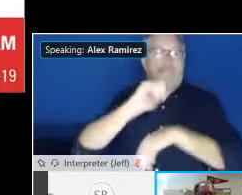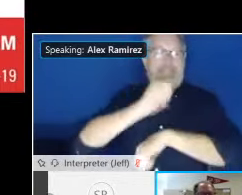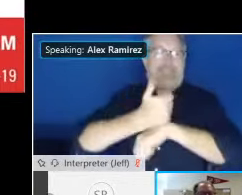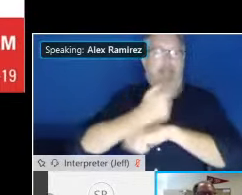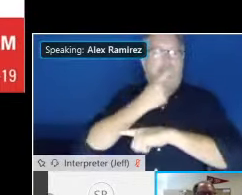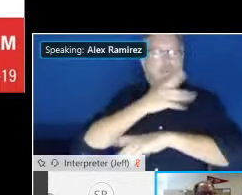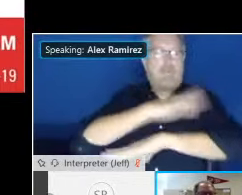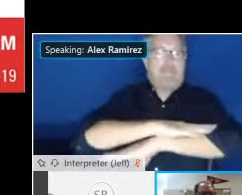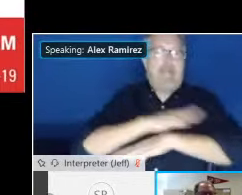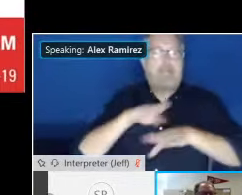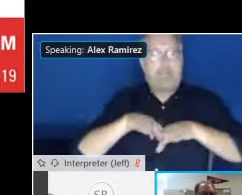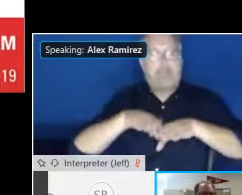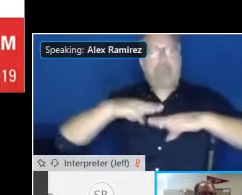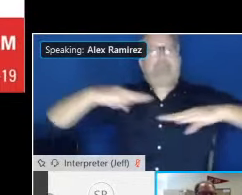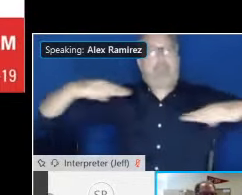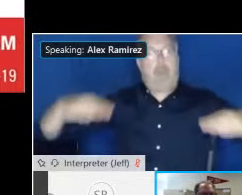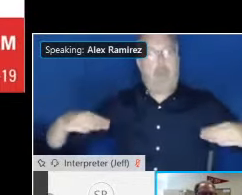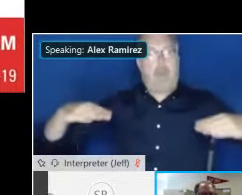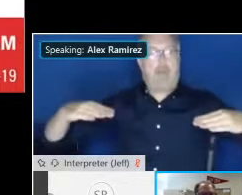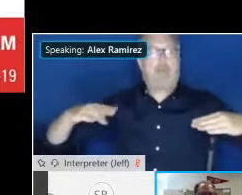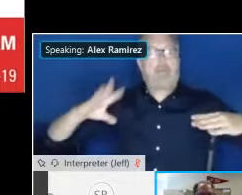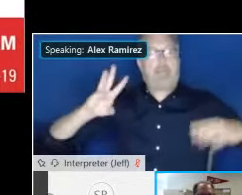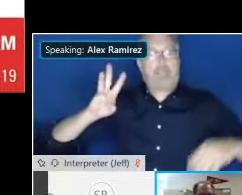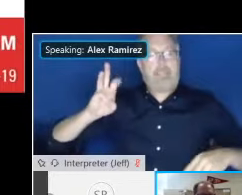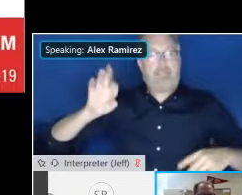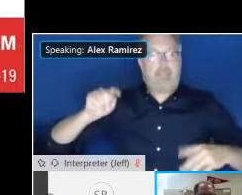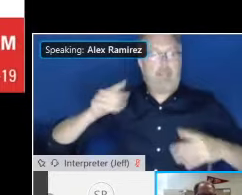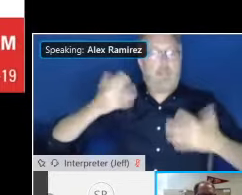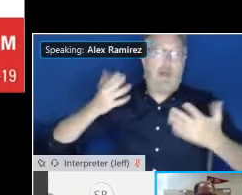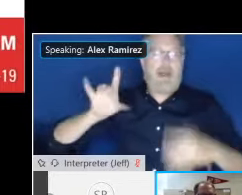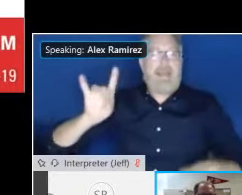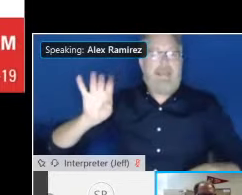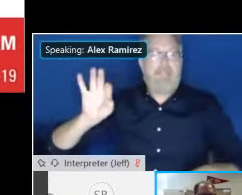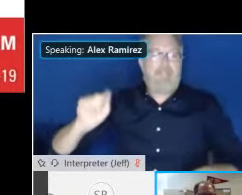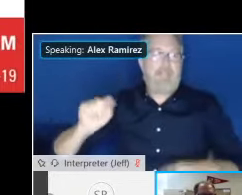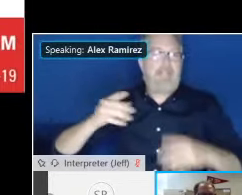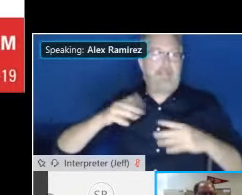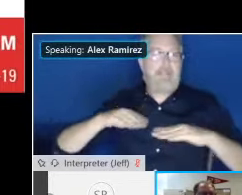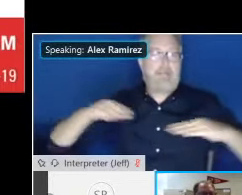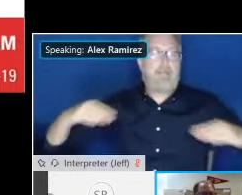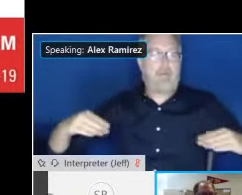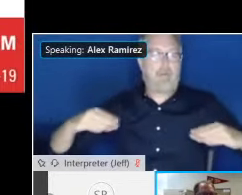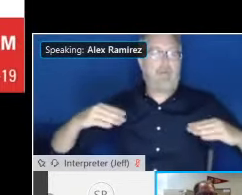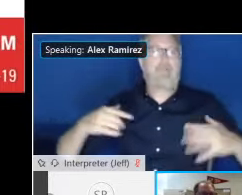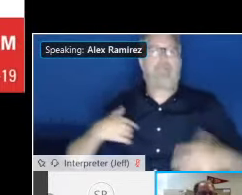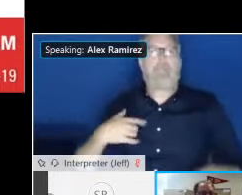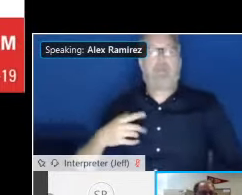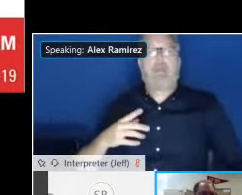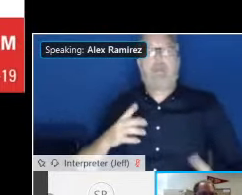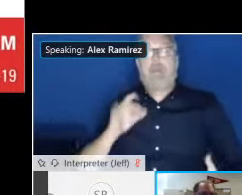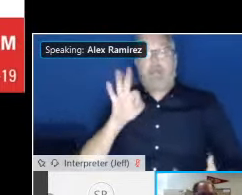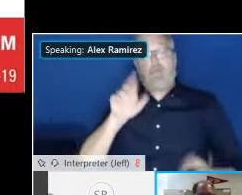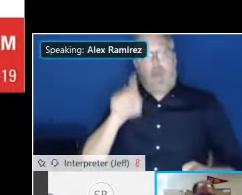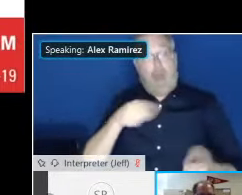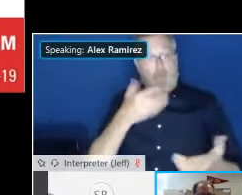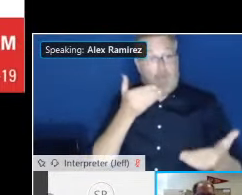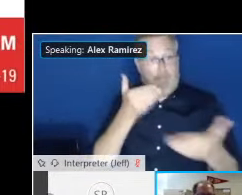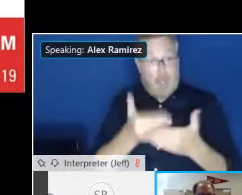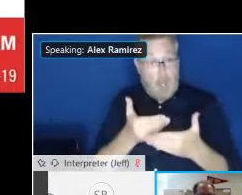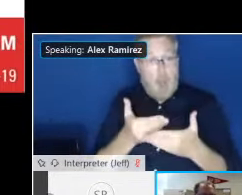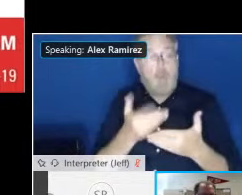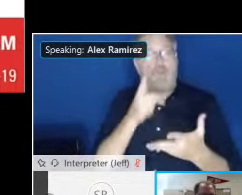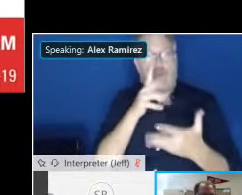Okay. Again, we have control of where we interact with our students. If we have to be closed, we can